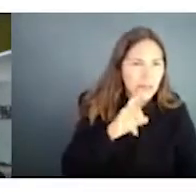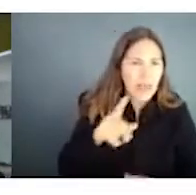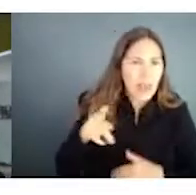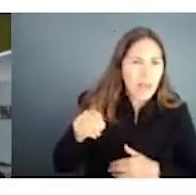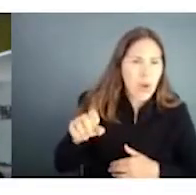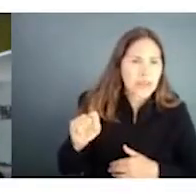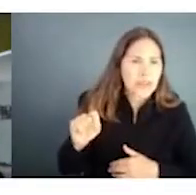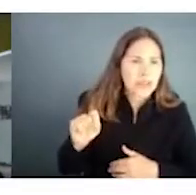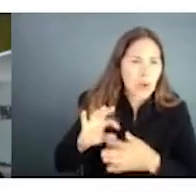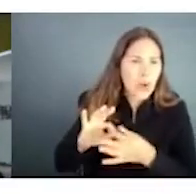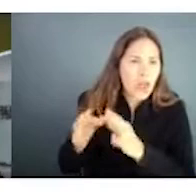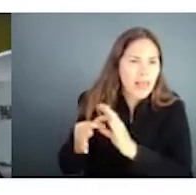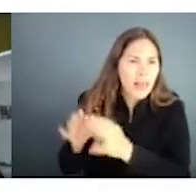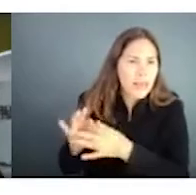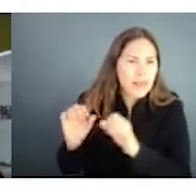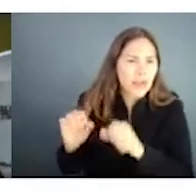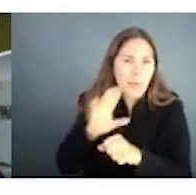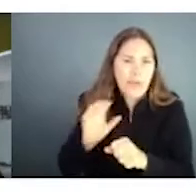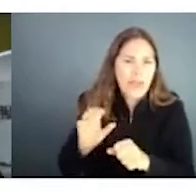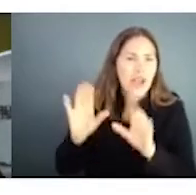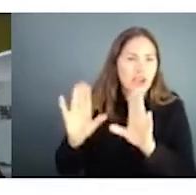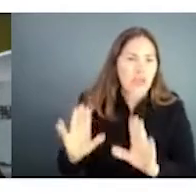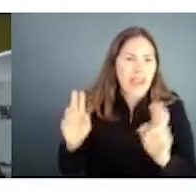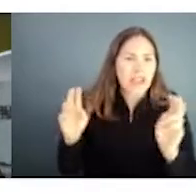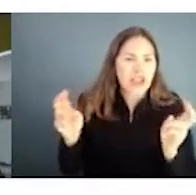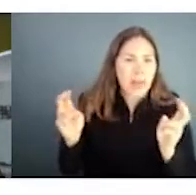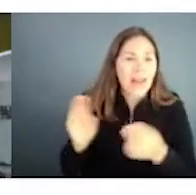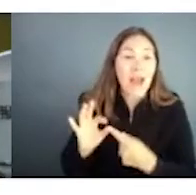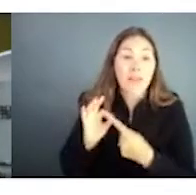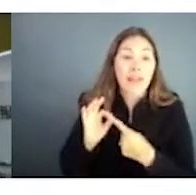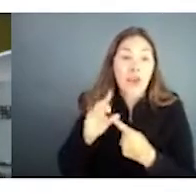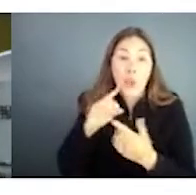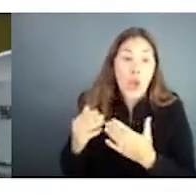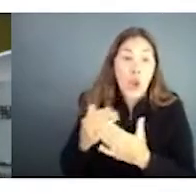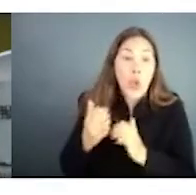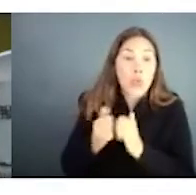with the new sports included this year. Yes, it could be. And